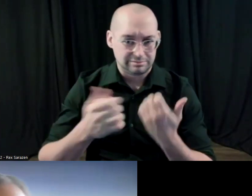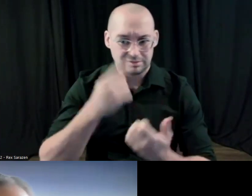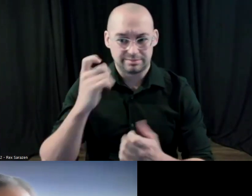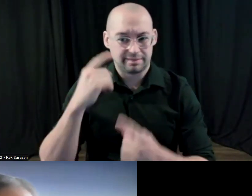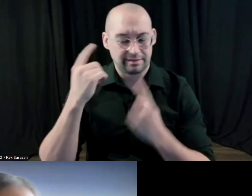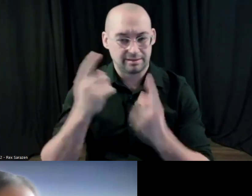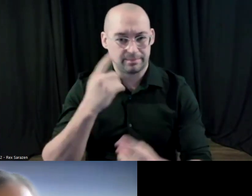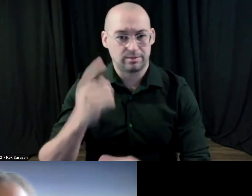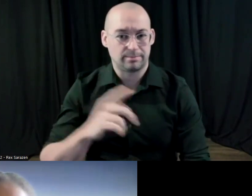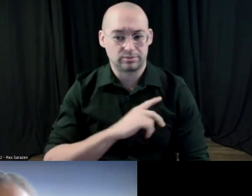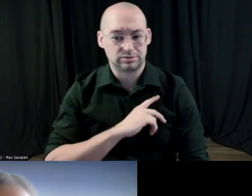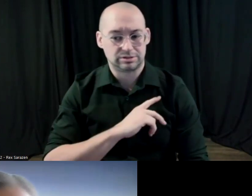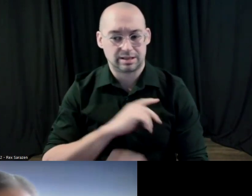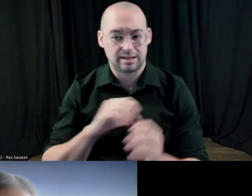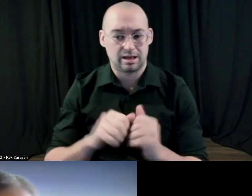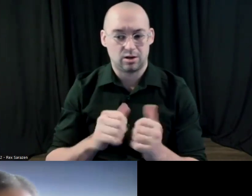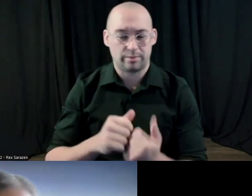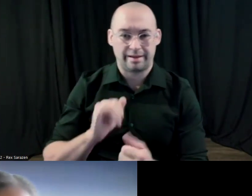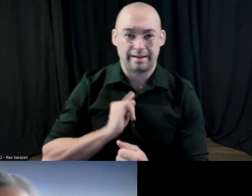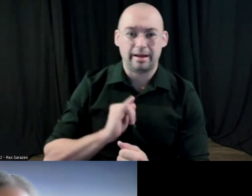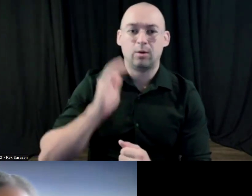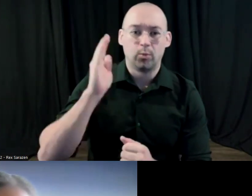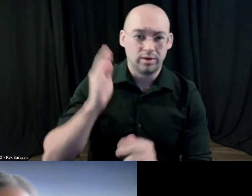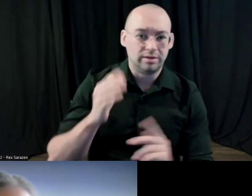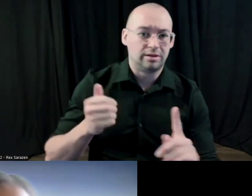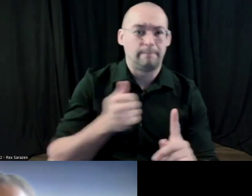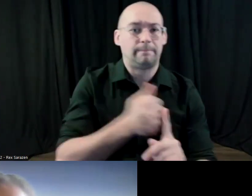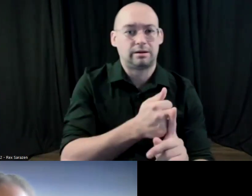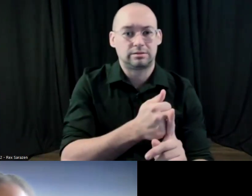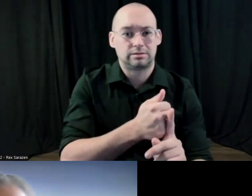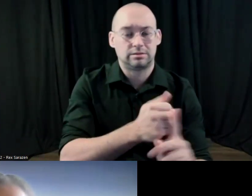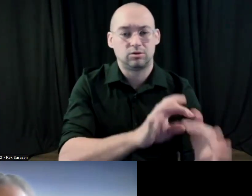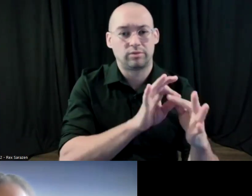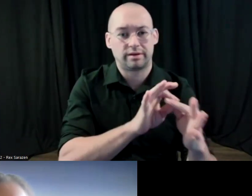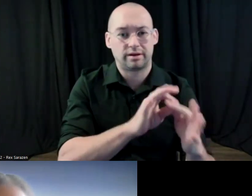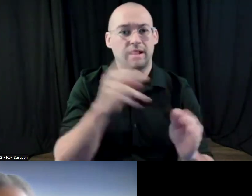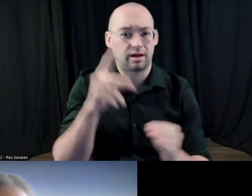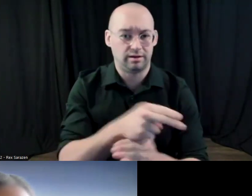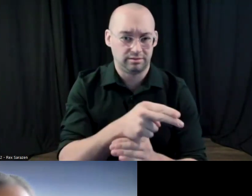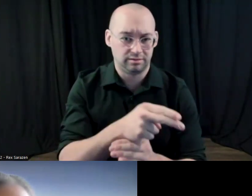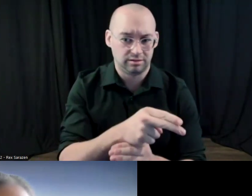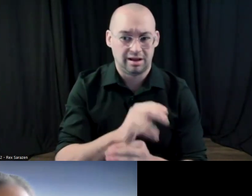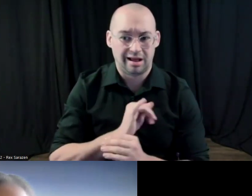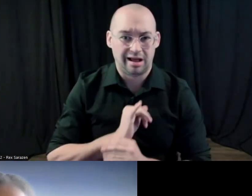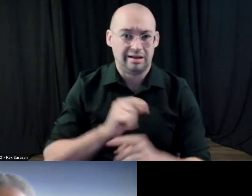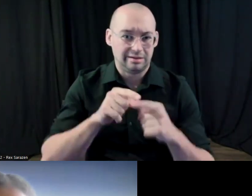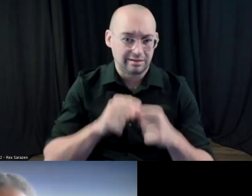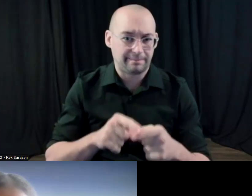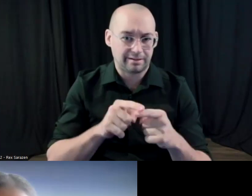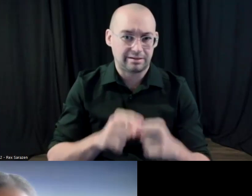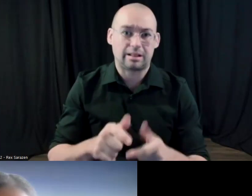how I will be impacted in regards to the cut. I rely heavily on